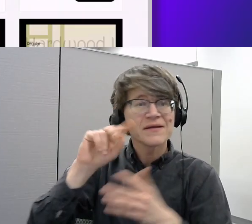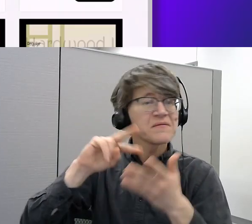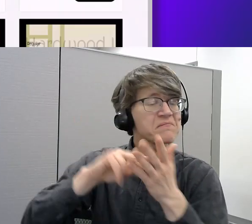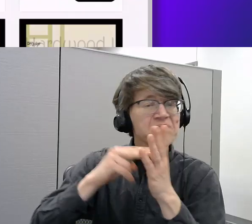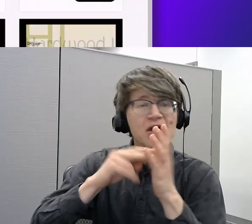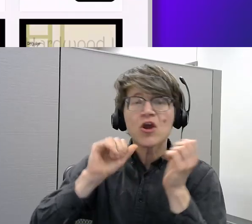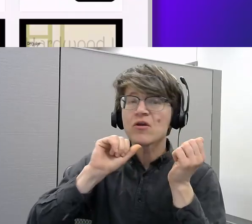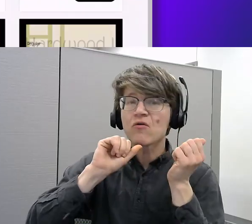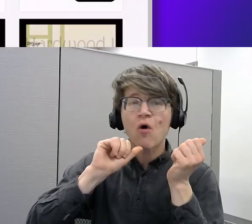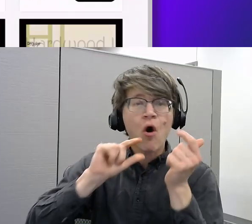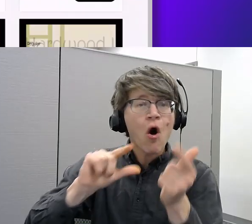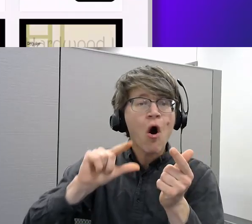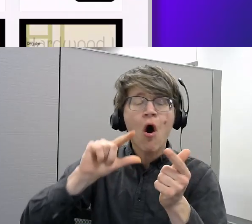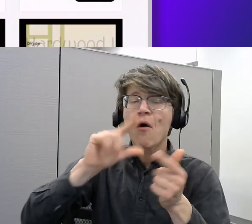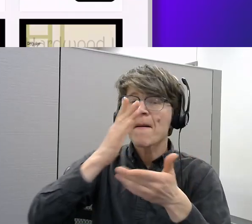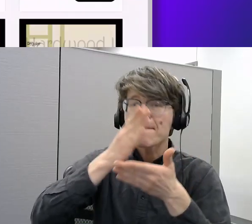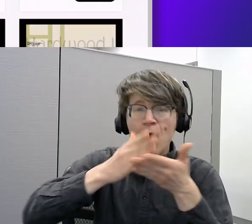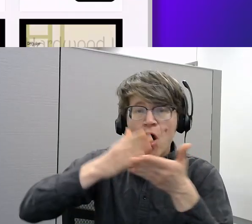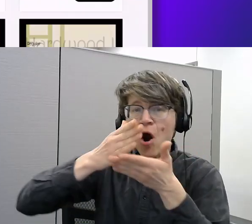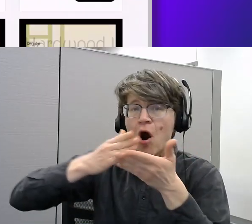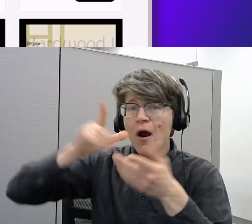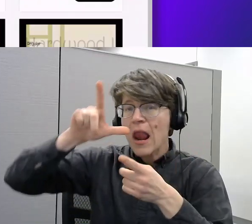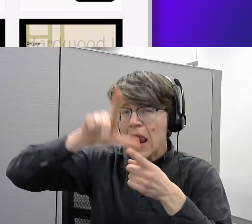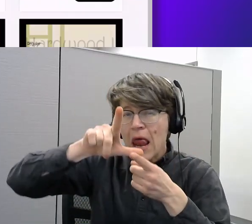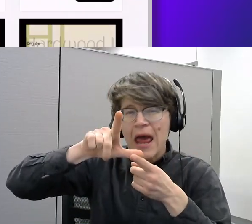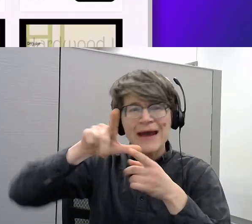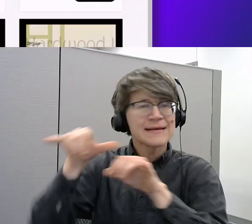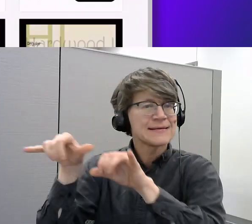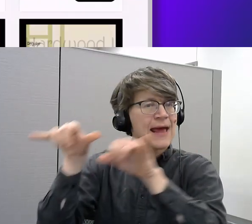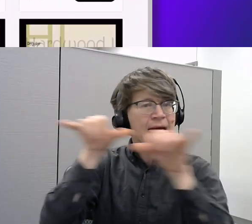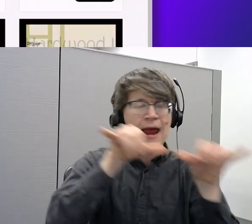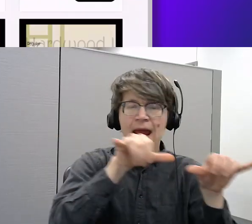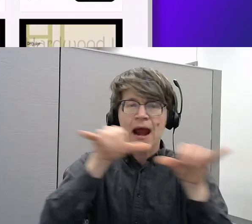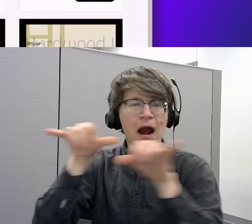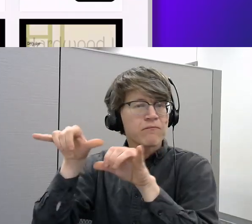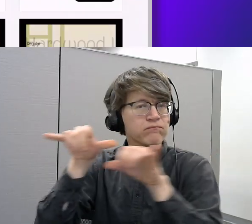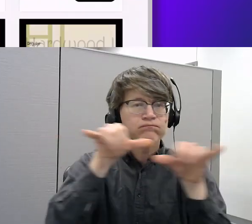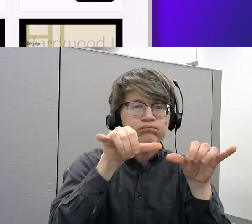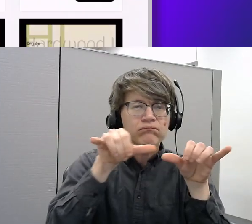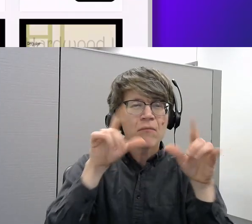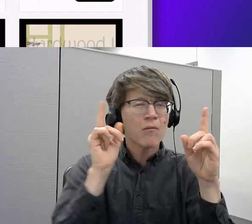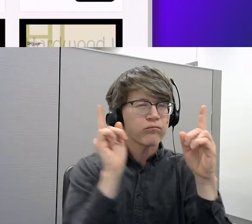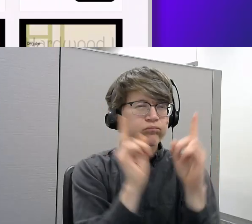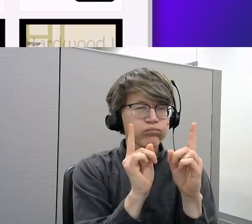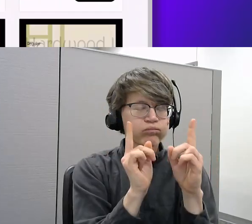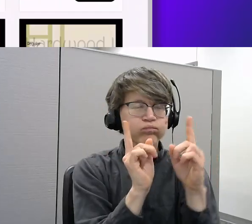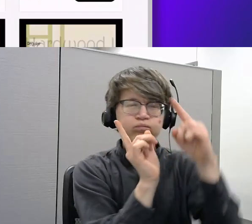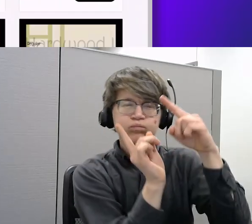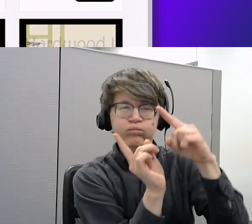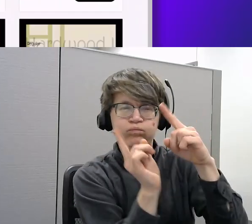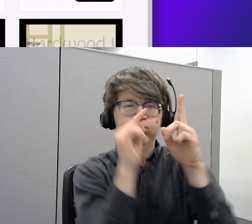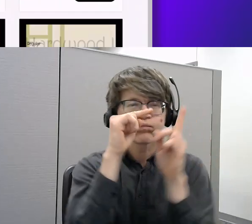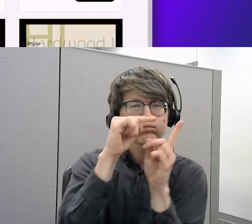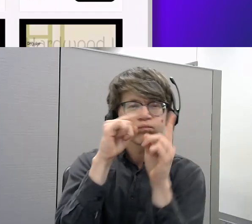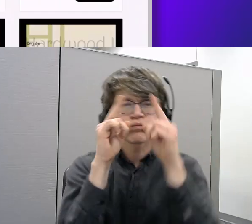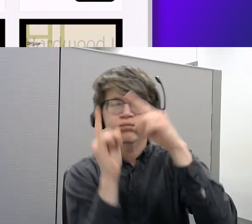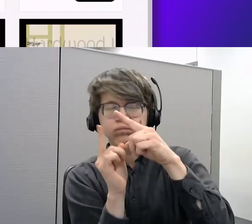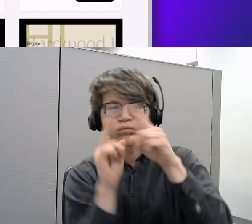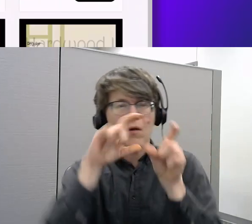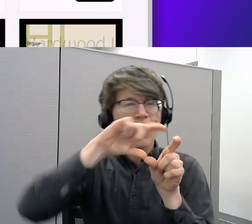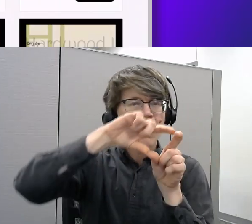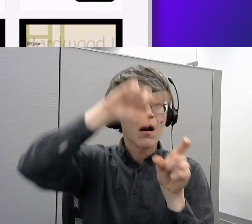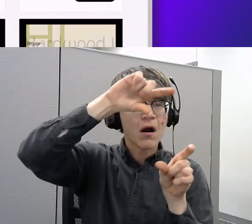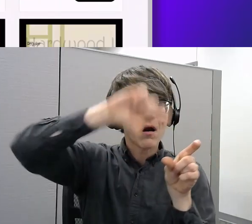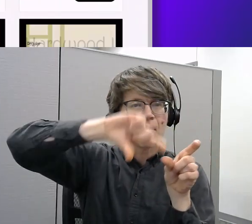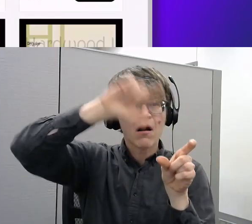it's the stem, the bar, the ear, all of those are going to be the same width all the way around.